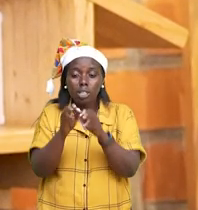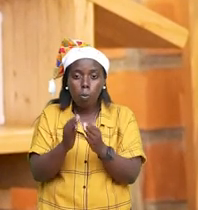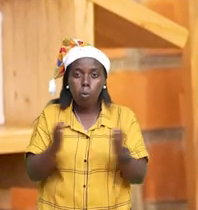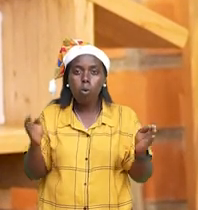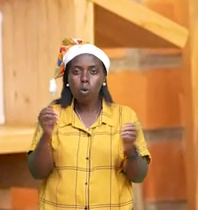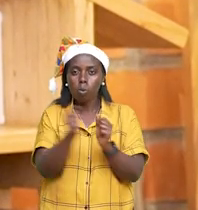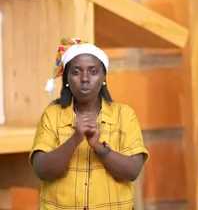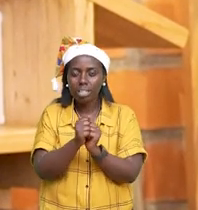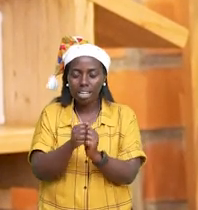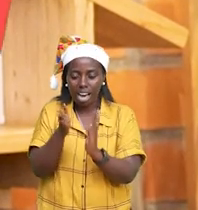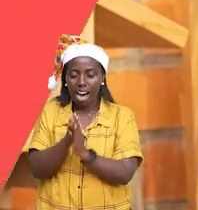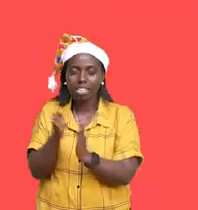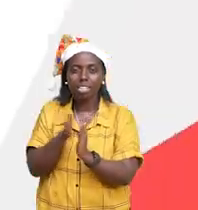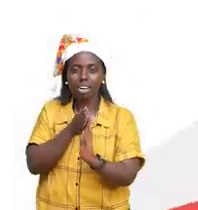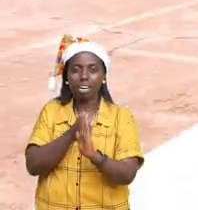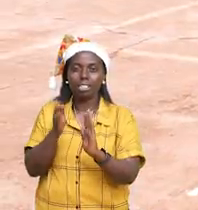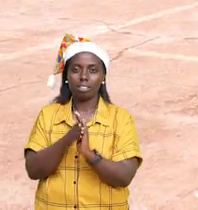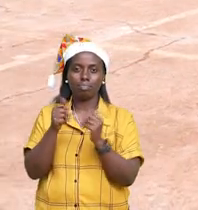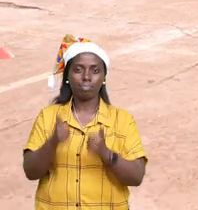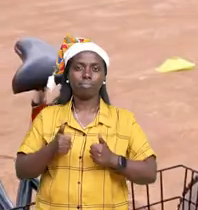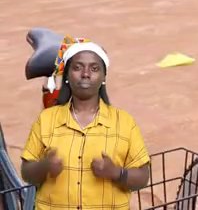it with care and guidance.